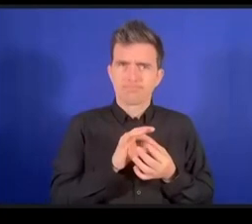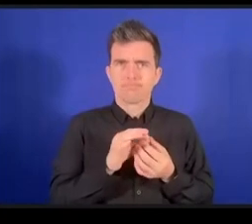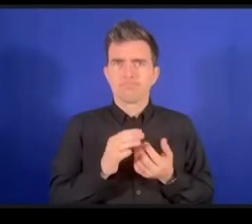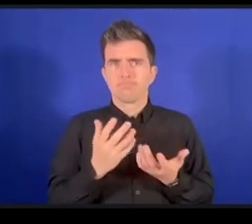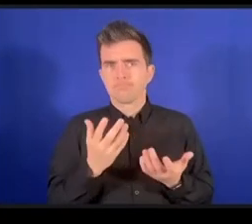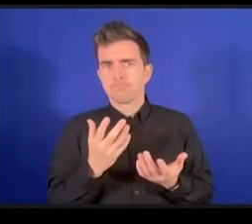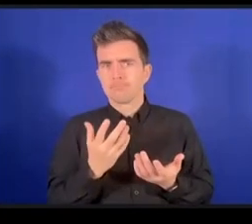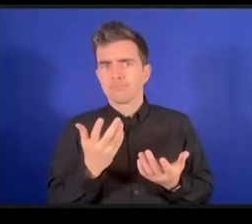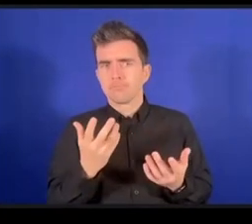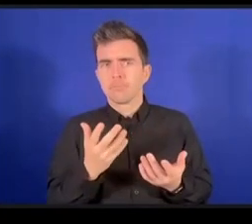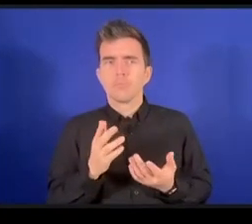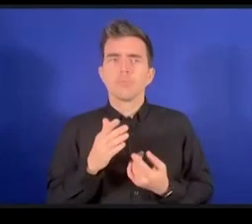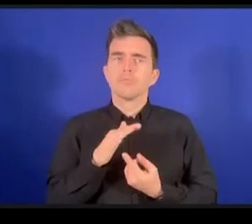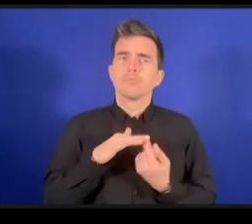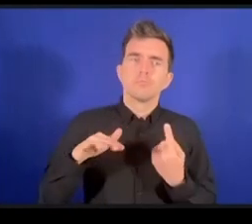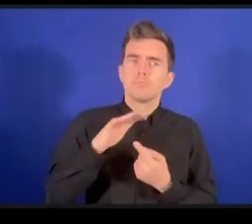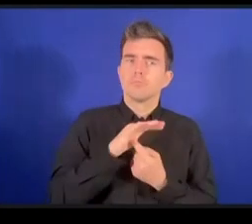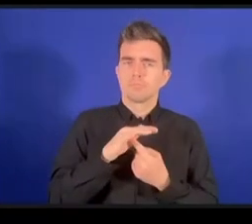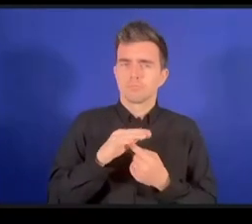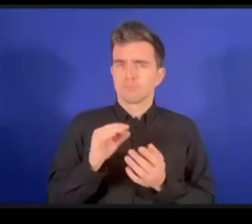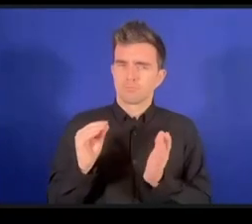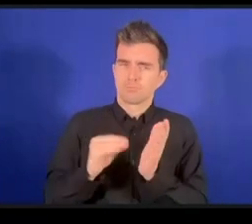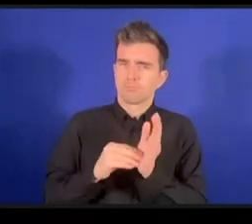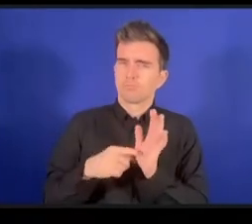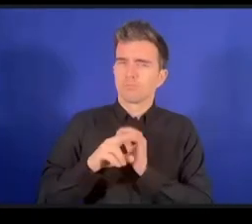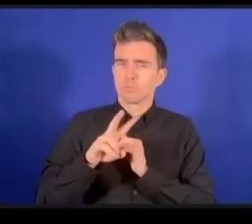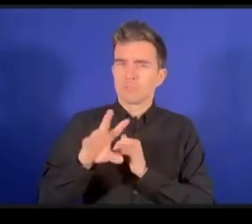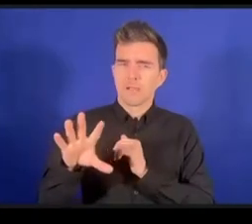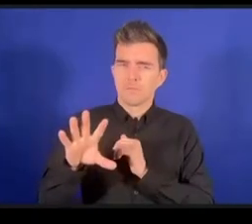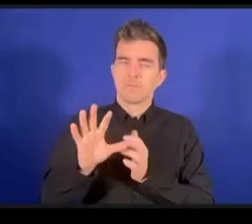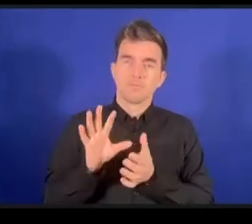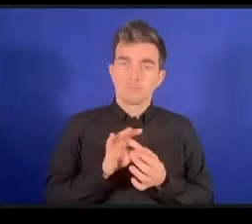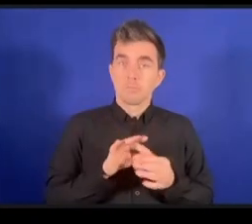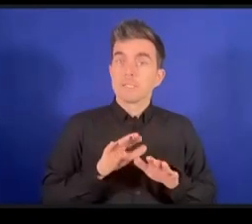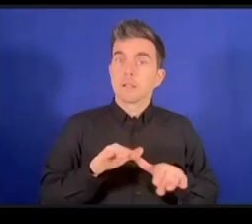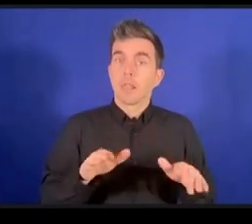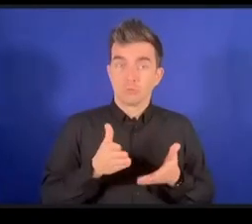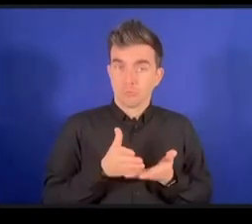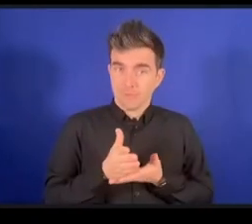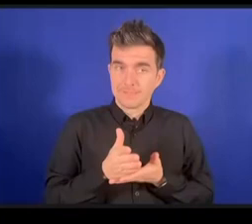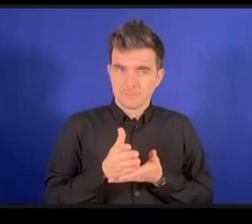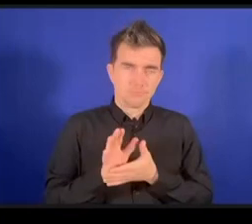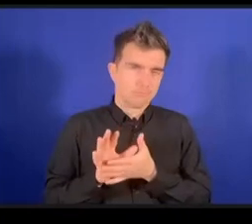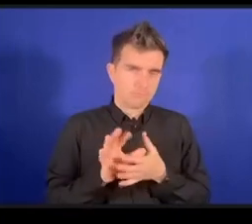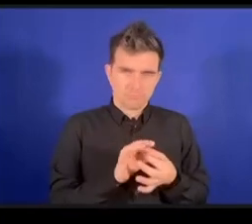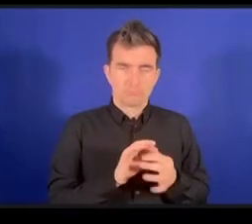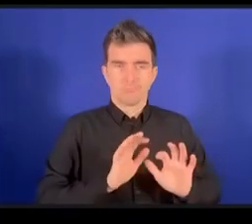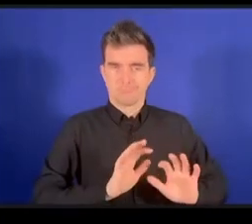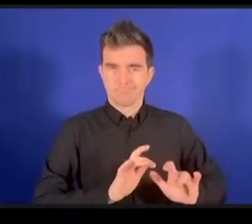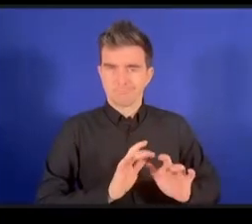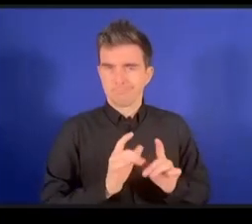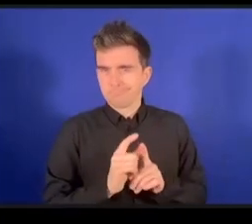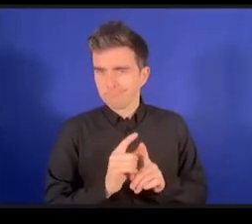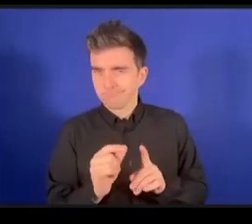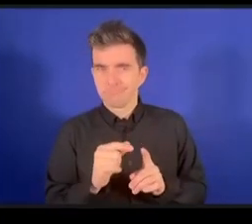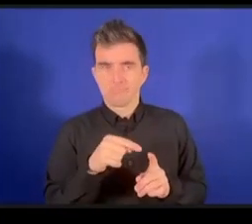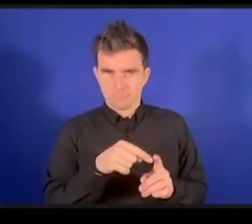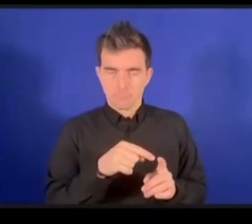to the digital environment. And I think it's also really exciting, and I would like to thank all my other DC speakers from other